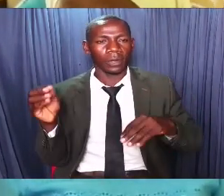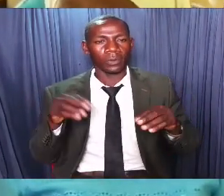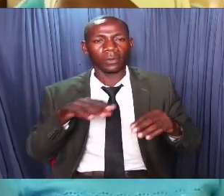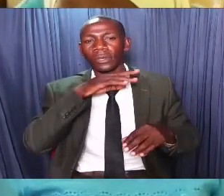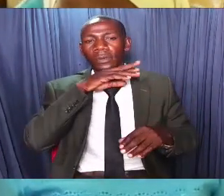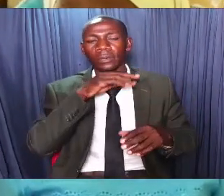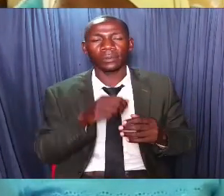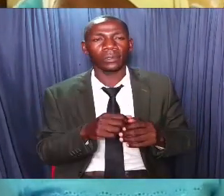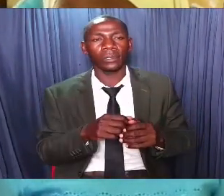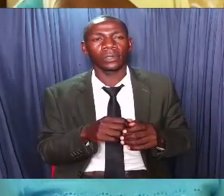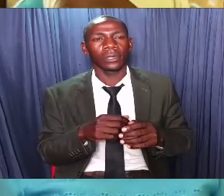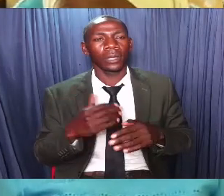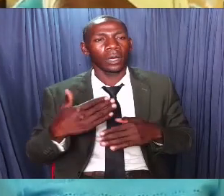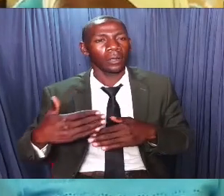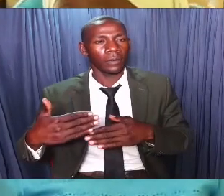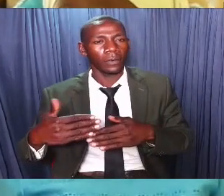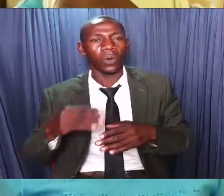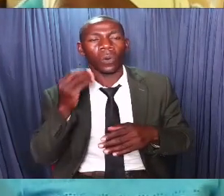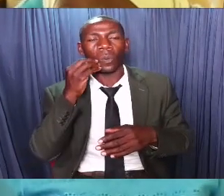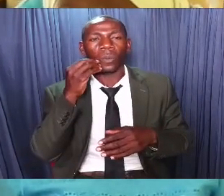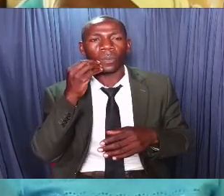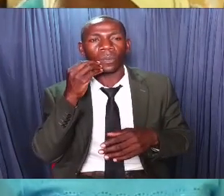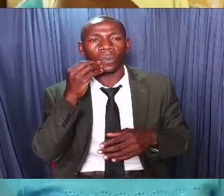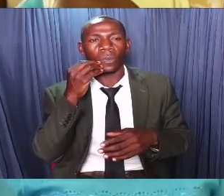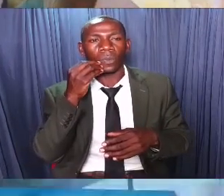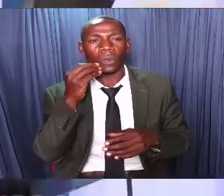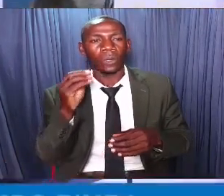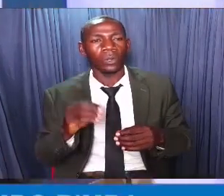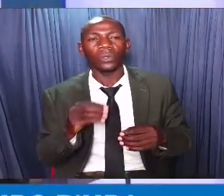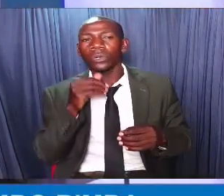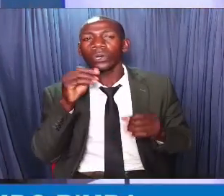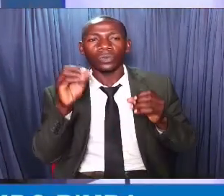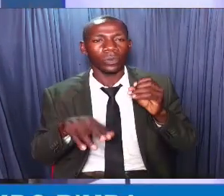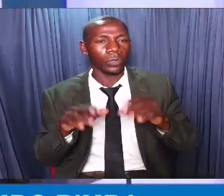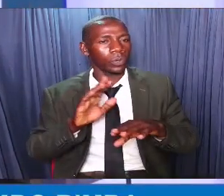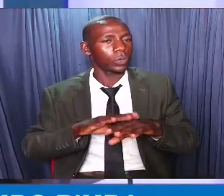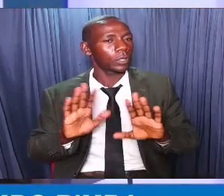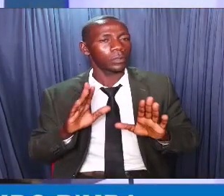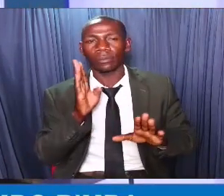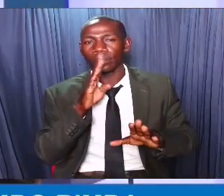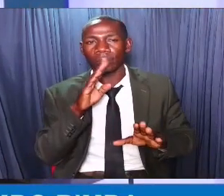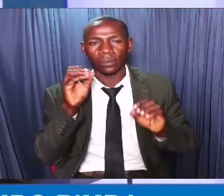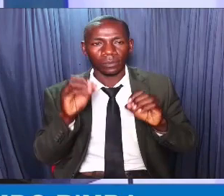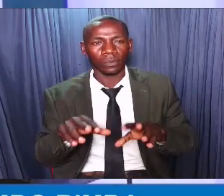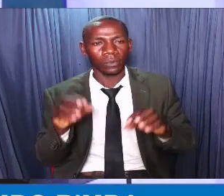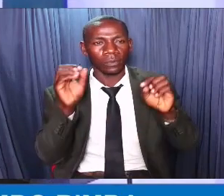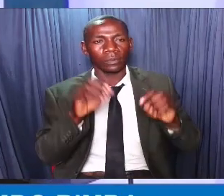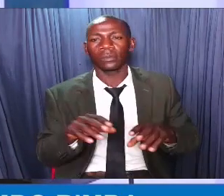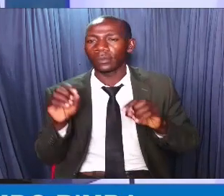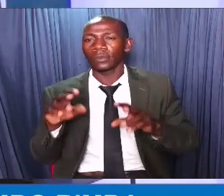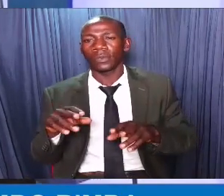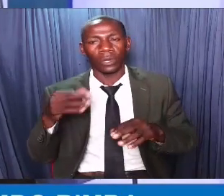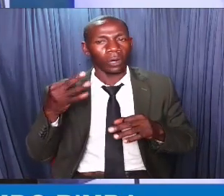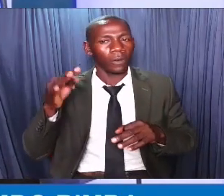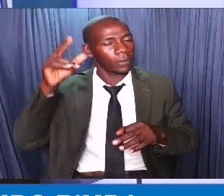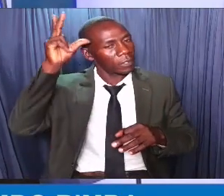A compost pit. Kando ya mji. Besides the homestead. Ja halitupi vizuri. Not good things are casted in. Umekuwa jala shetani. Now